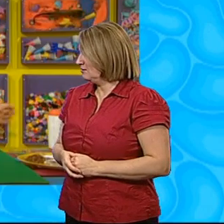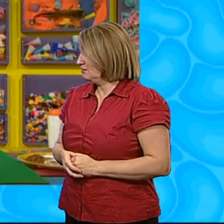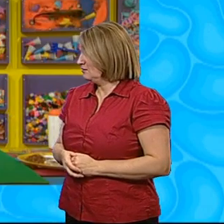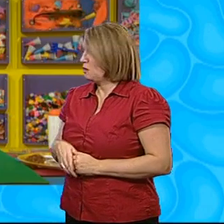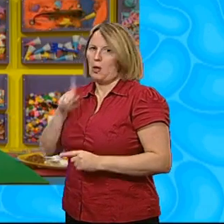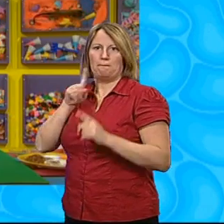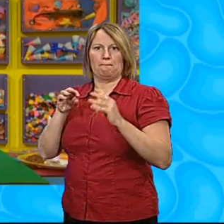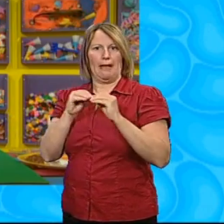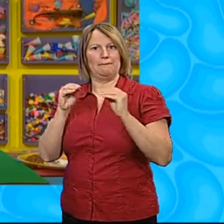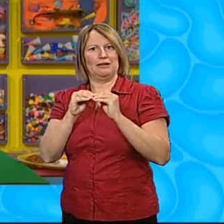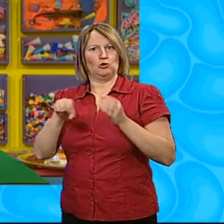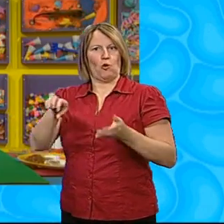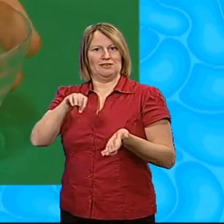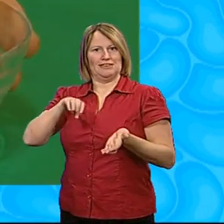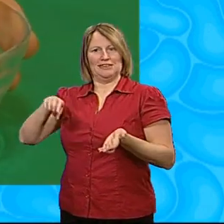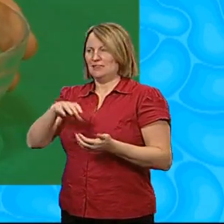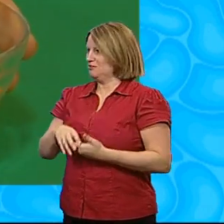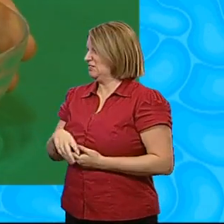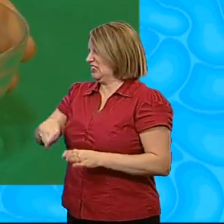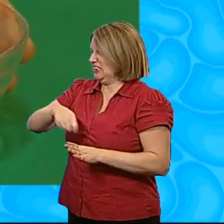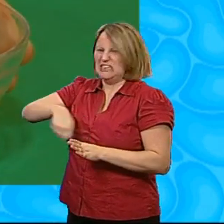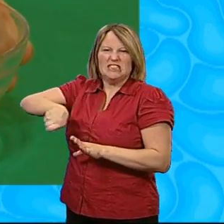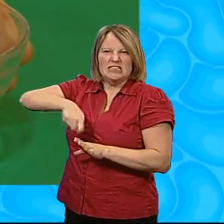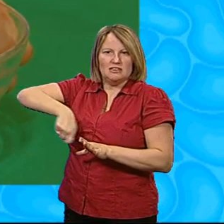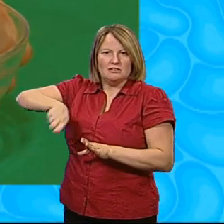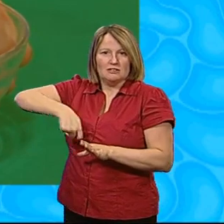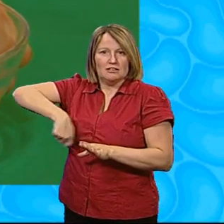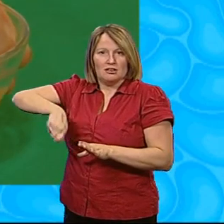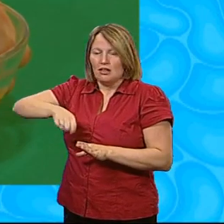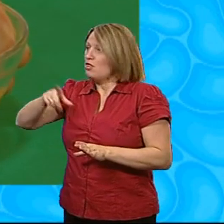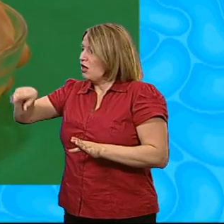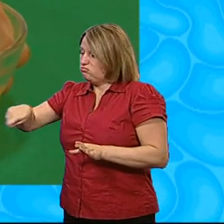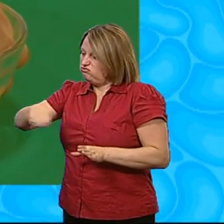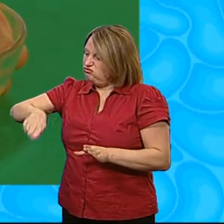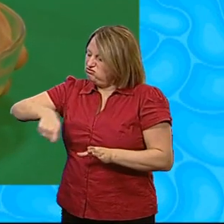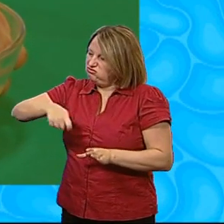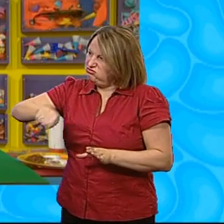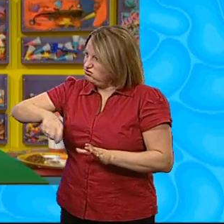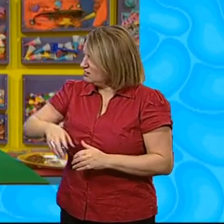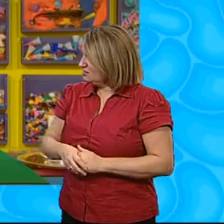This makes the baked bean sauce, which we can pour all over our beans.